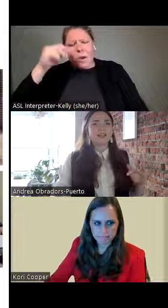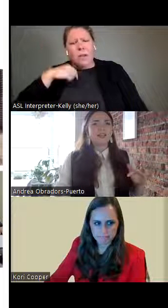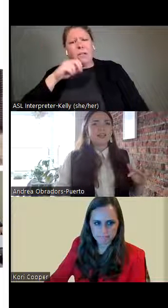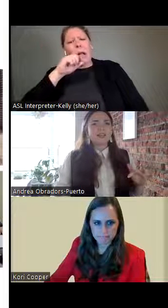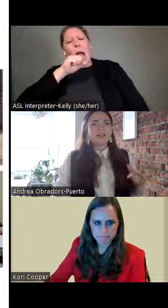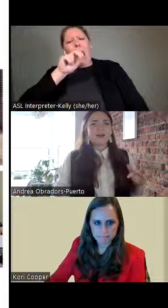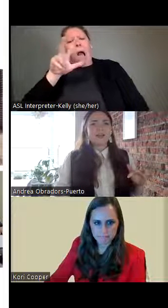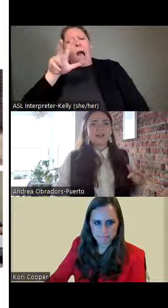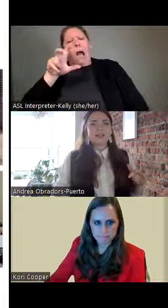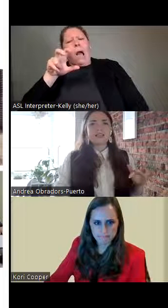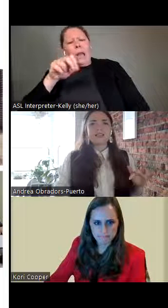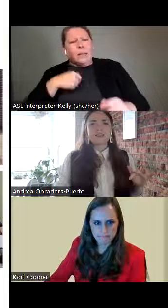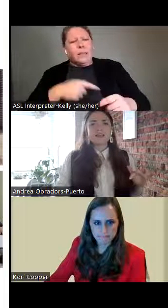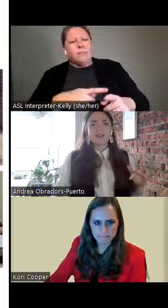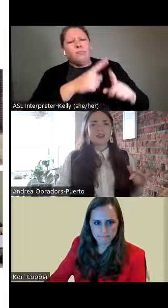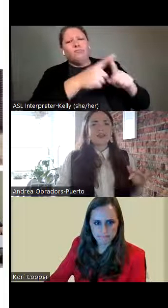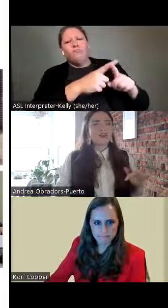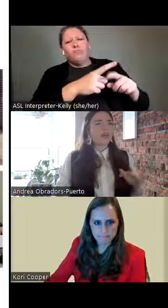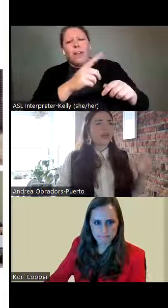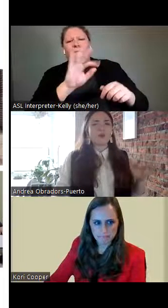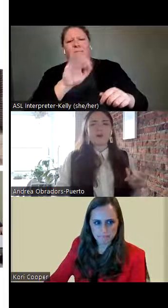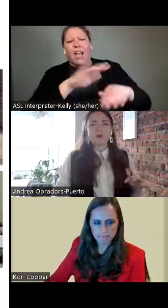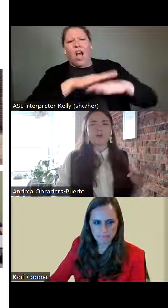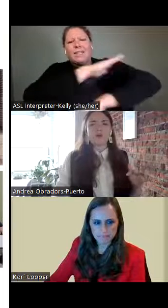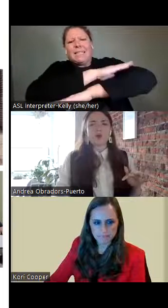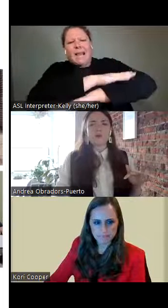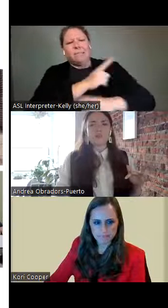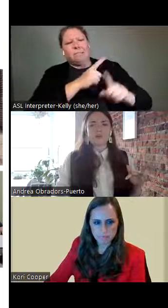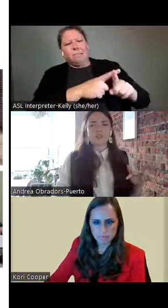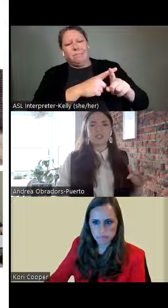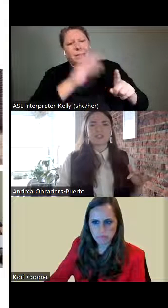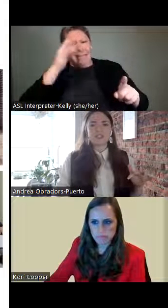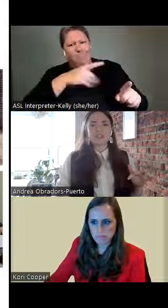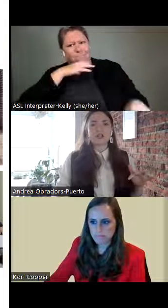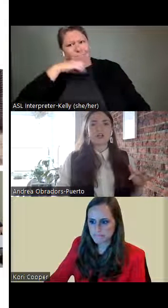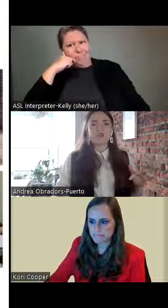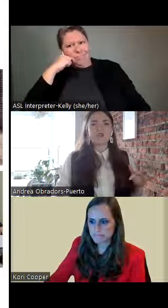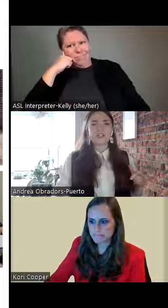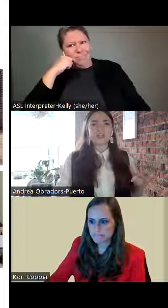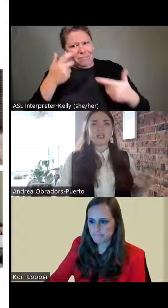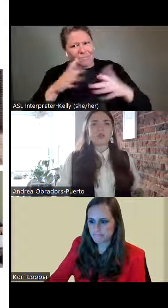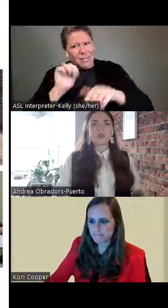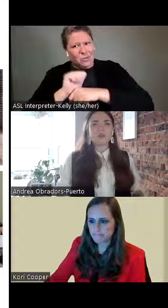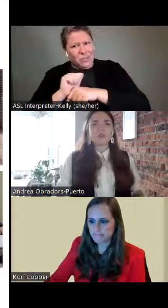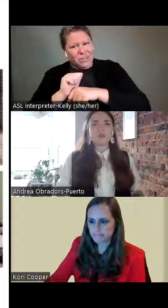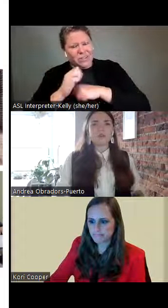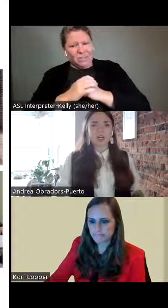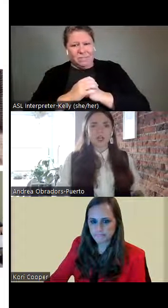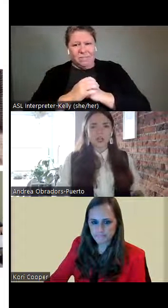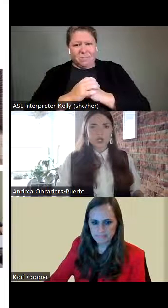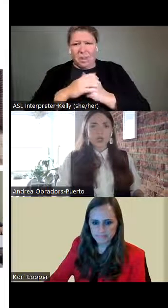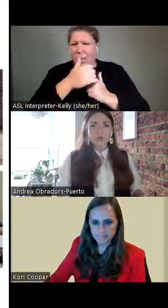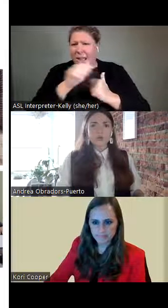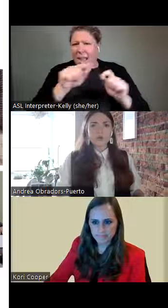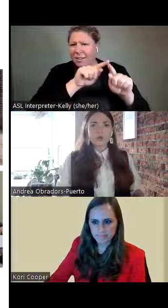today. So let's see if any one of those images are resonating with you so